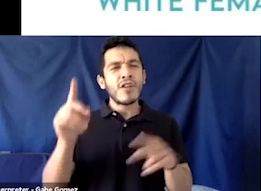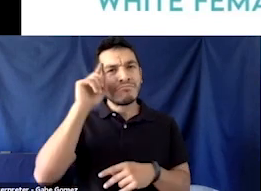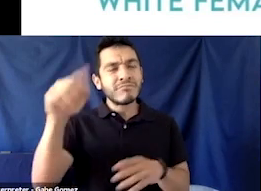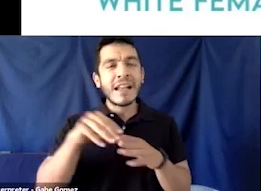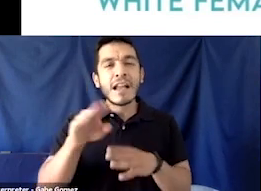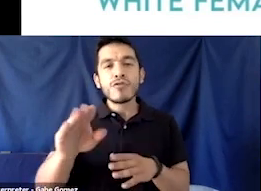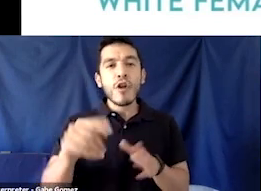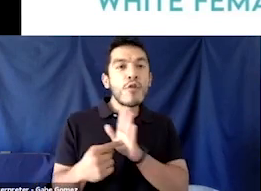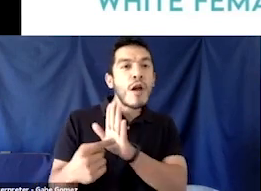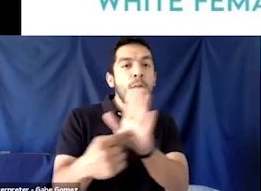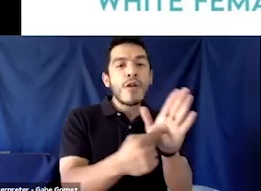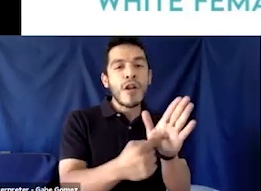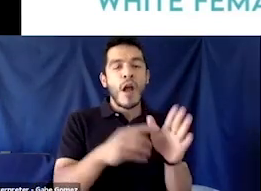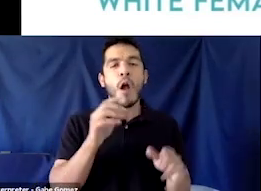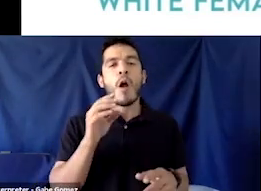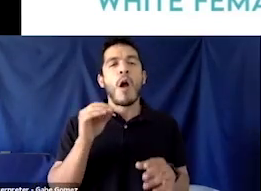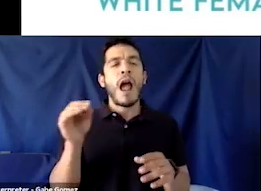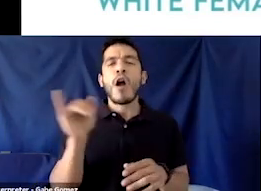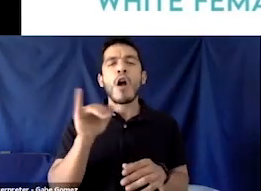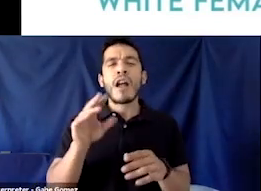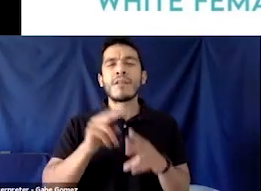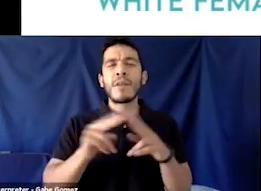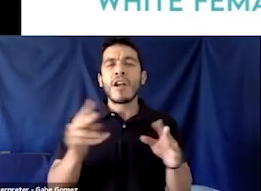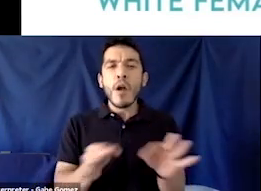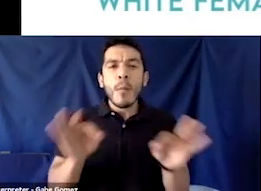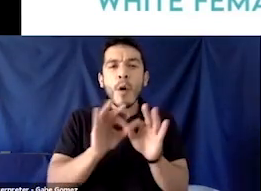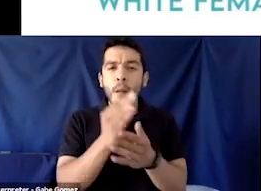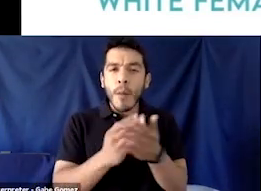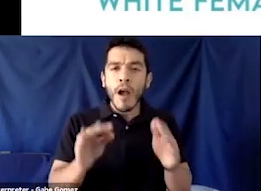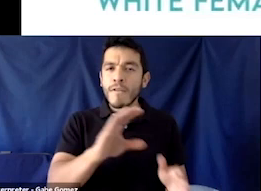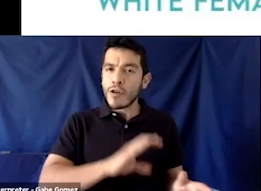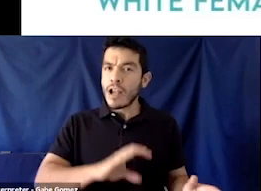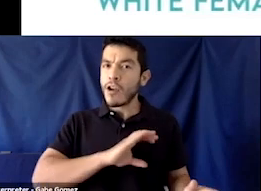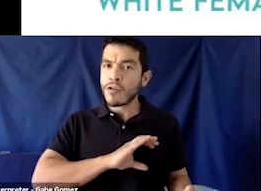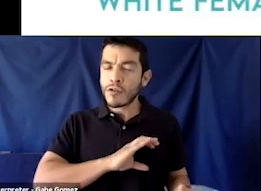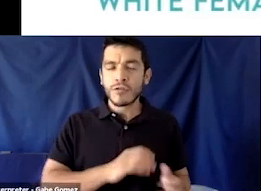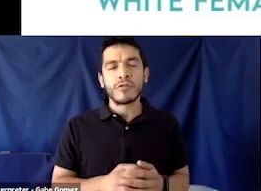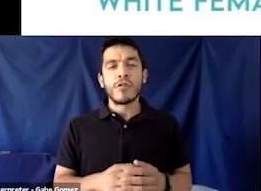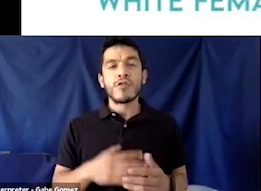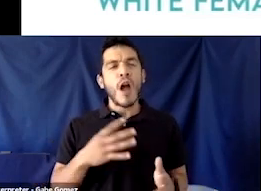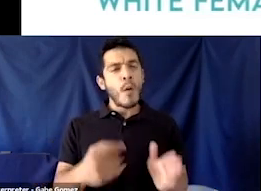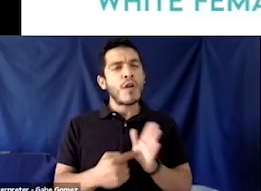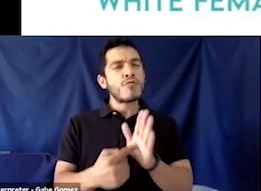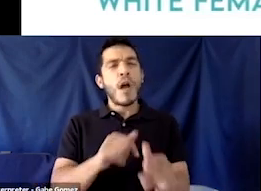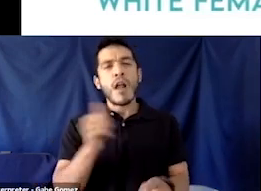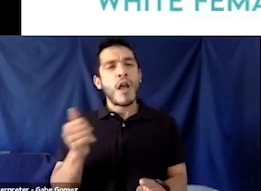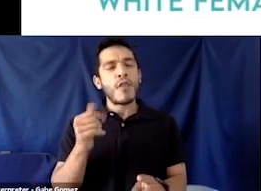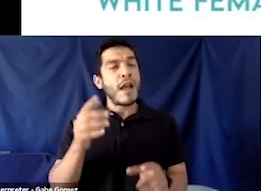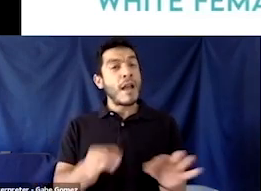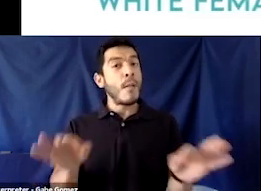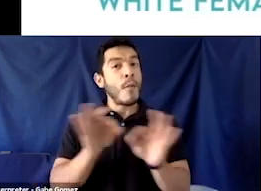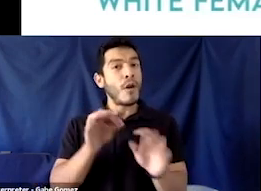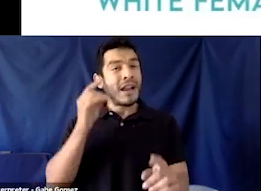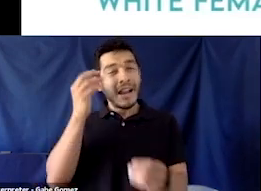You also it has to be an integral part of your character. So I want to pull out another really important data story here, which is that a